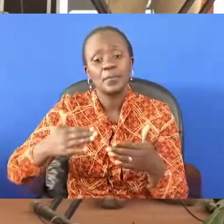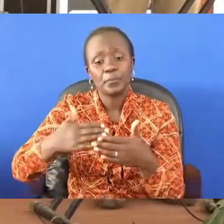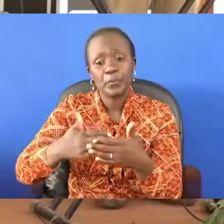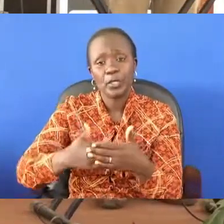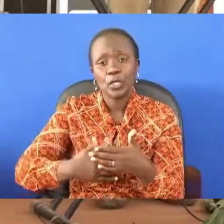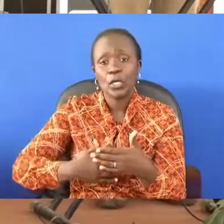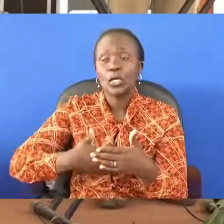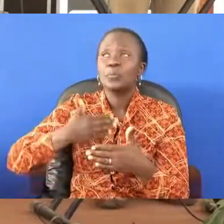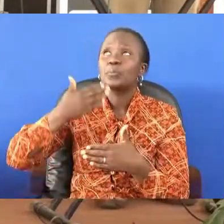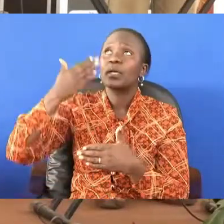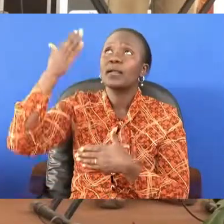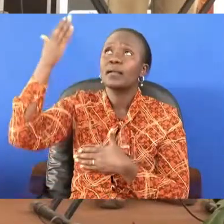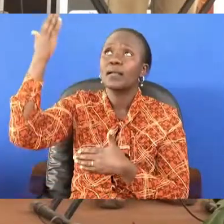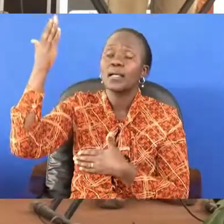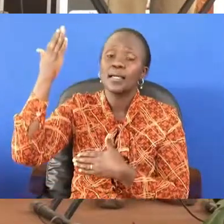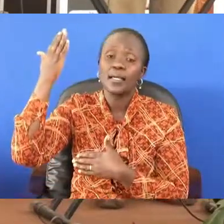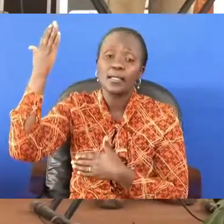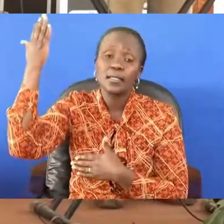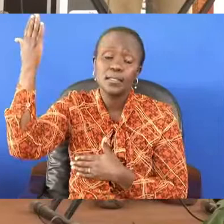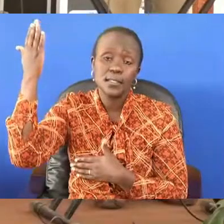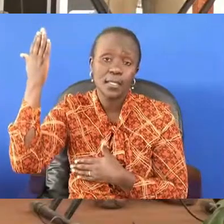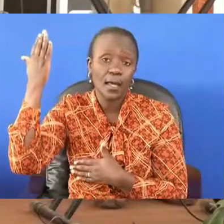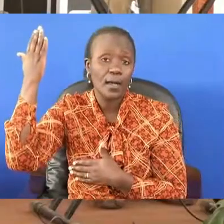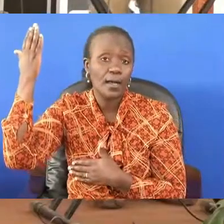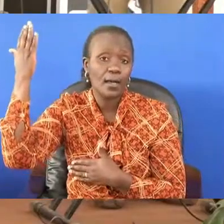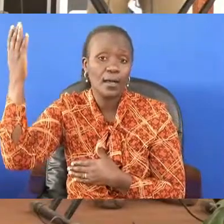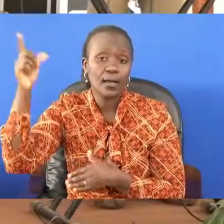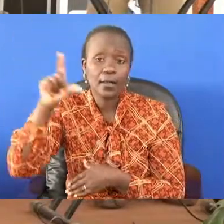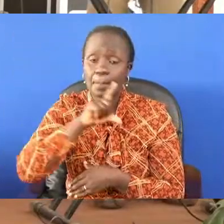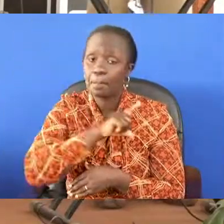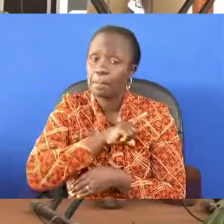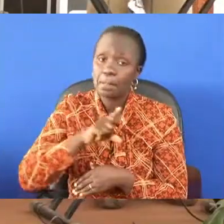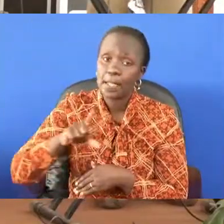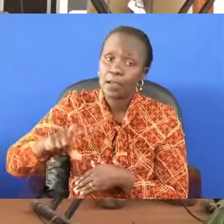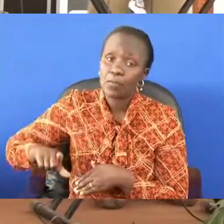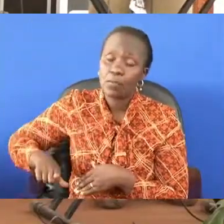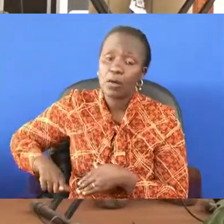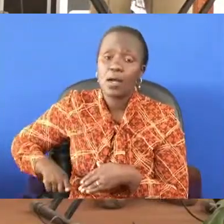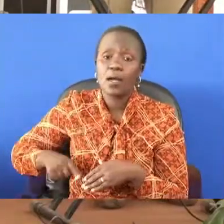yatakusanyika mbele zake.